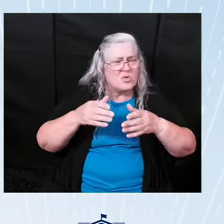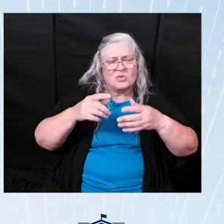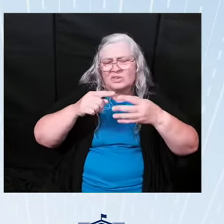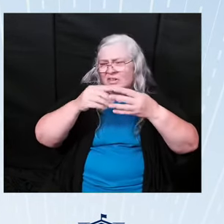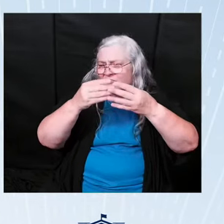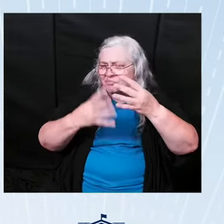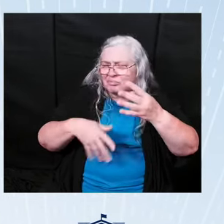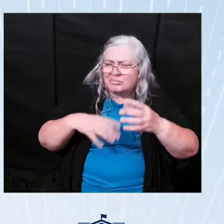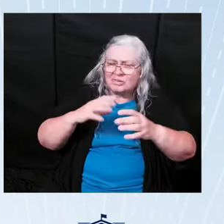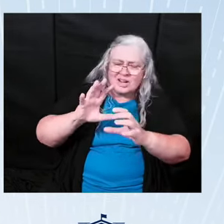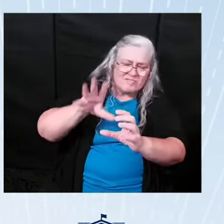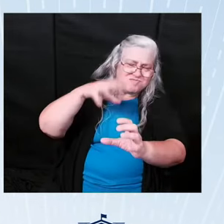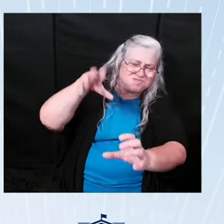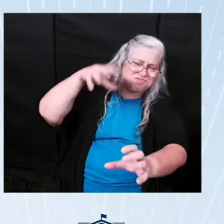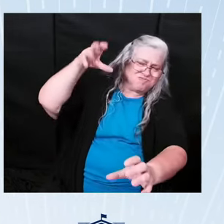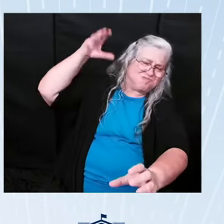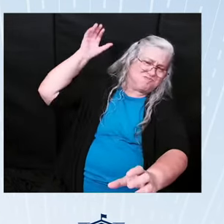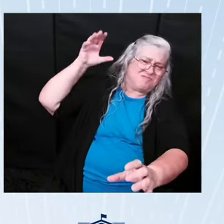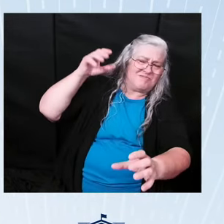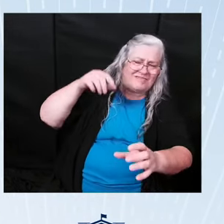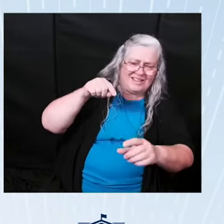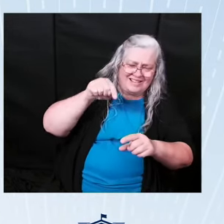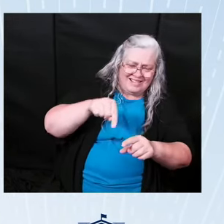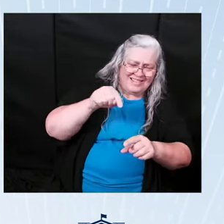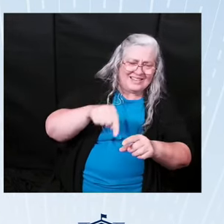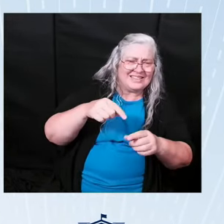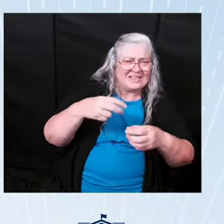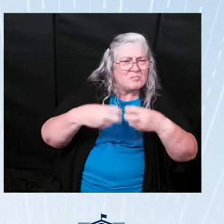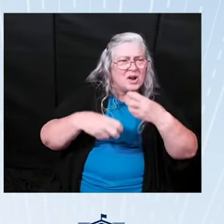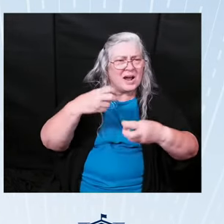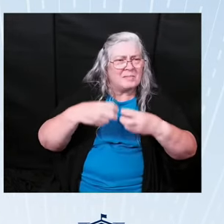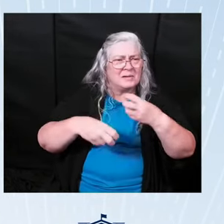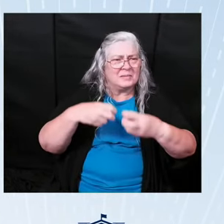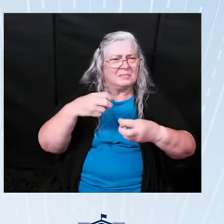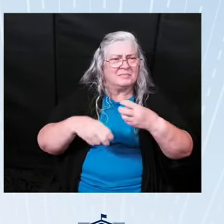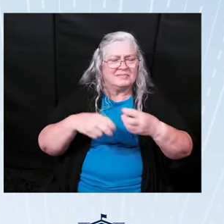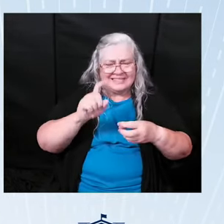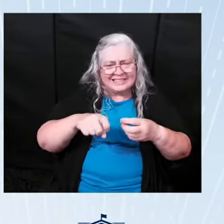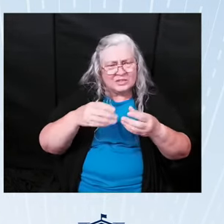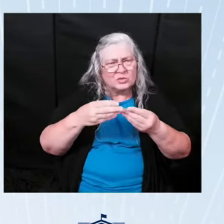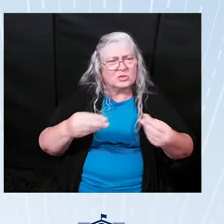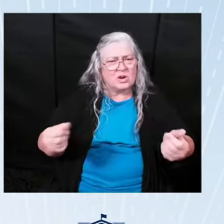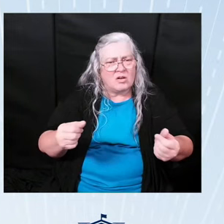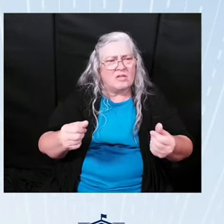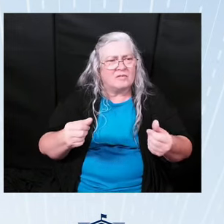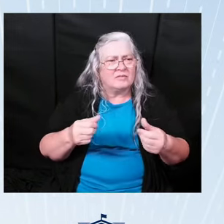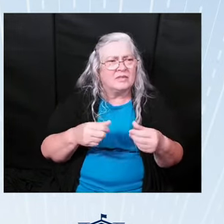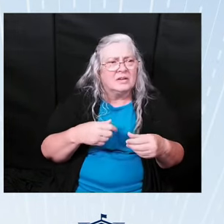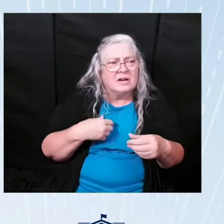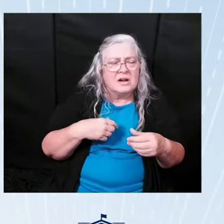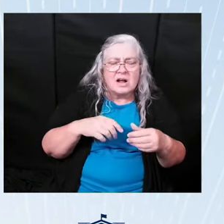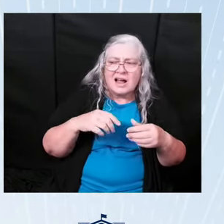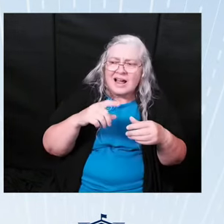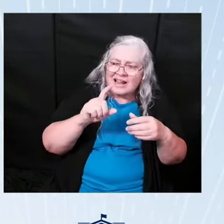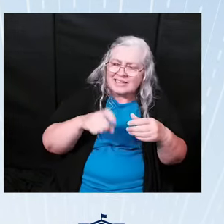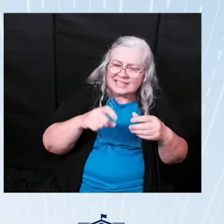But today's convening, if anything, stands for the proposition that we will have community-level